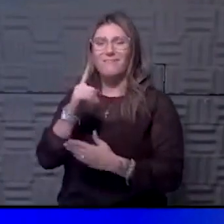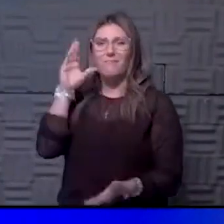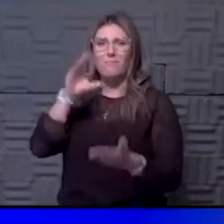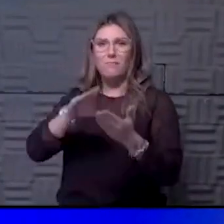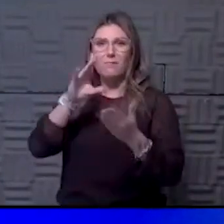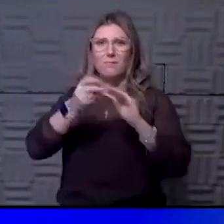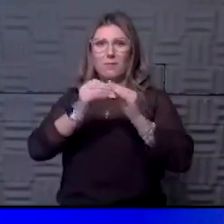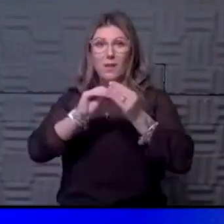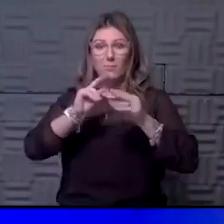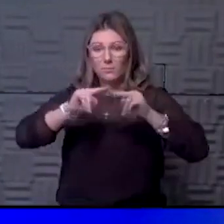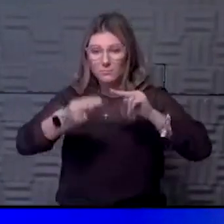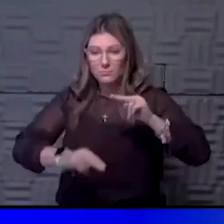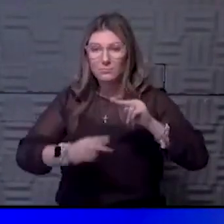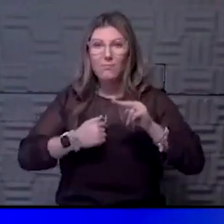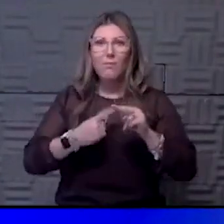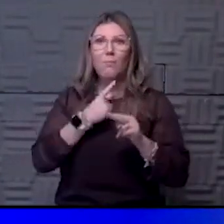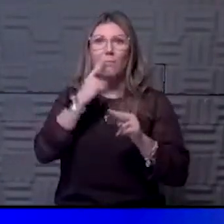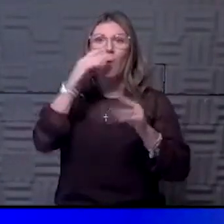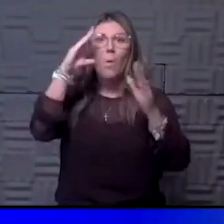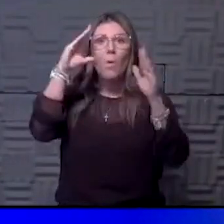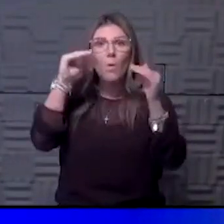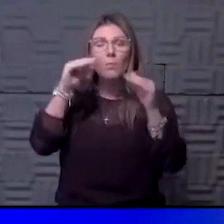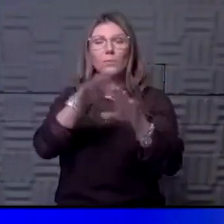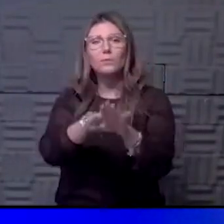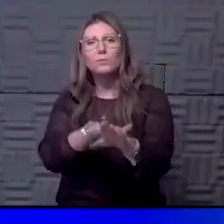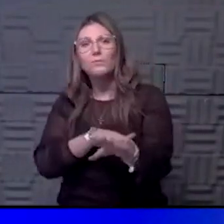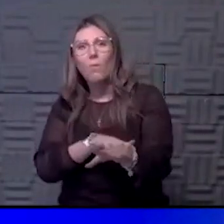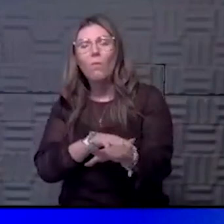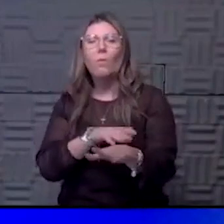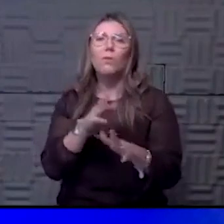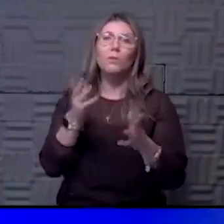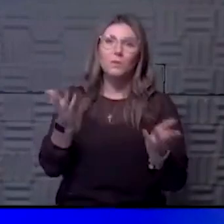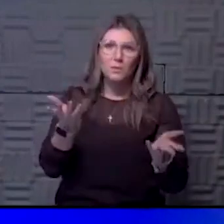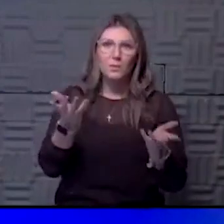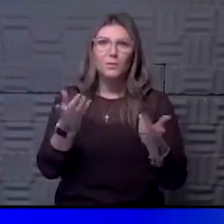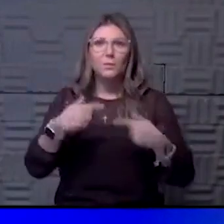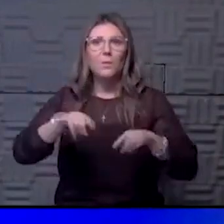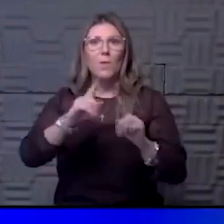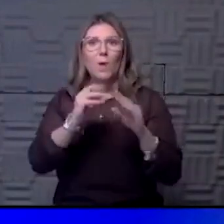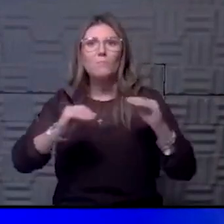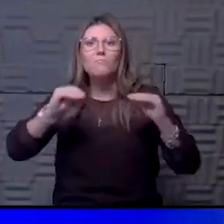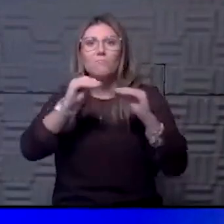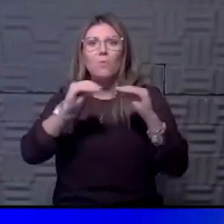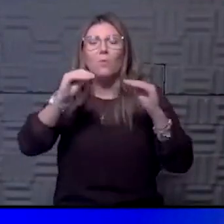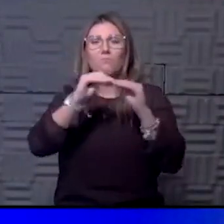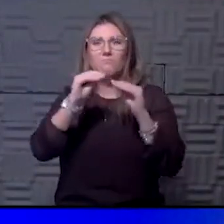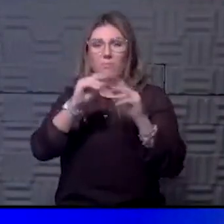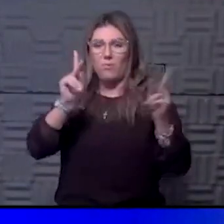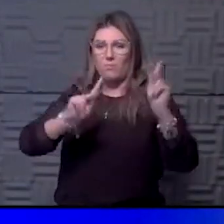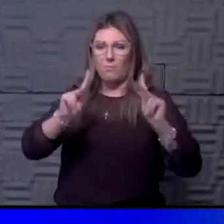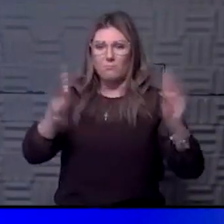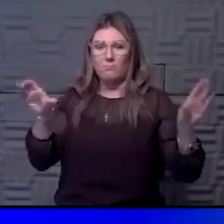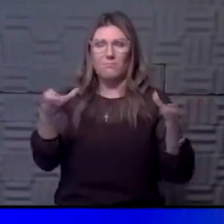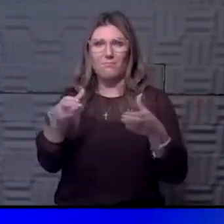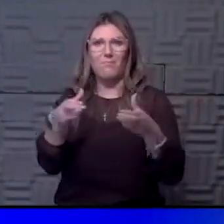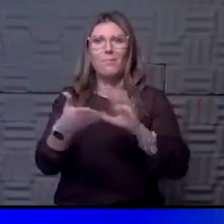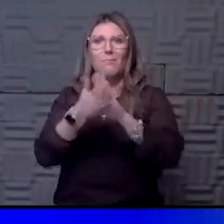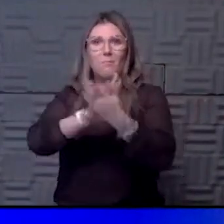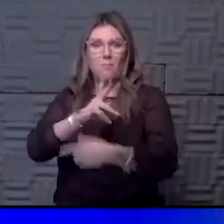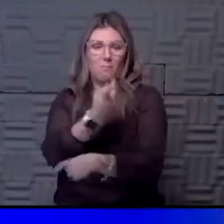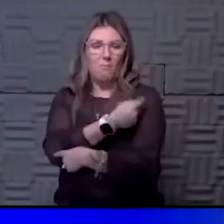get those numbers down, and I'm hoping slowly as more and more percentage of the population does get